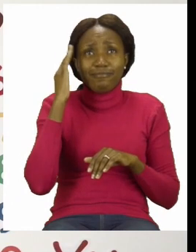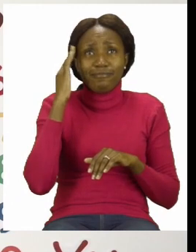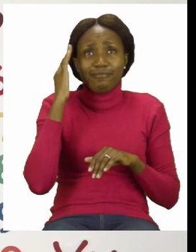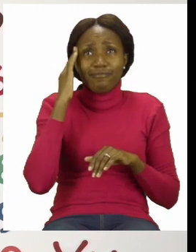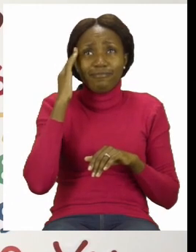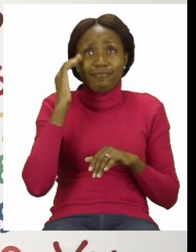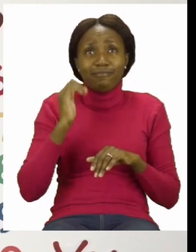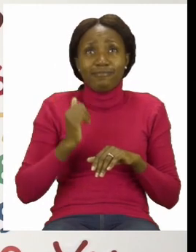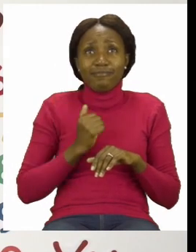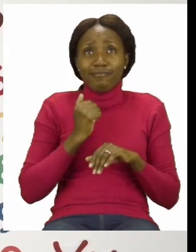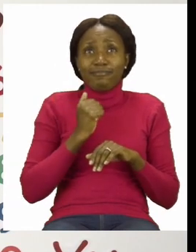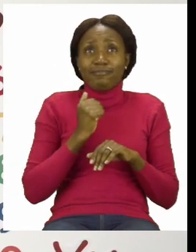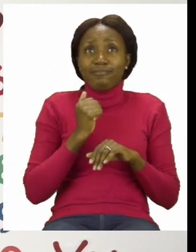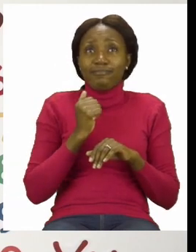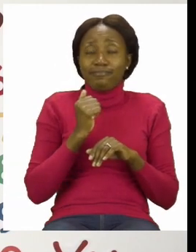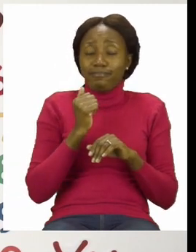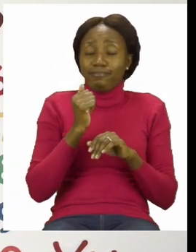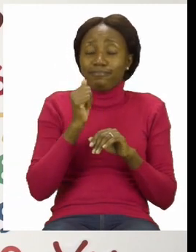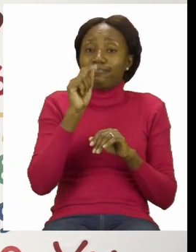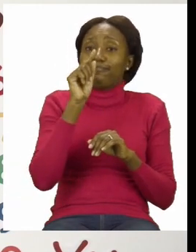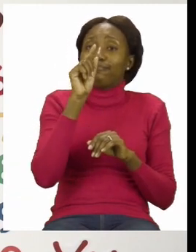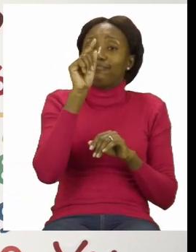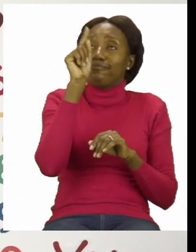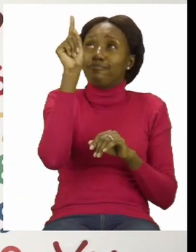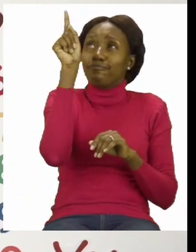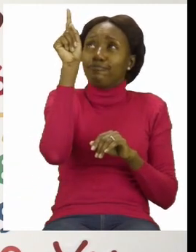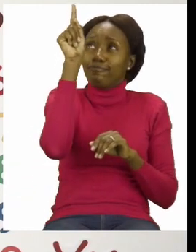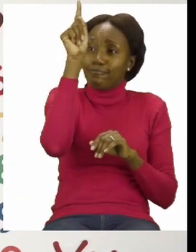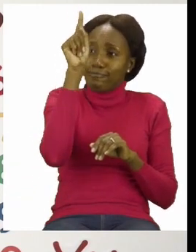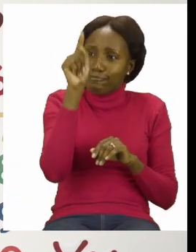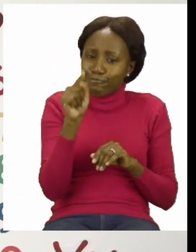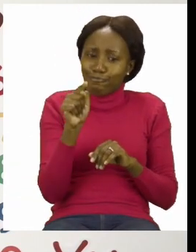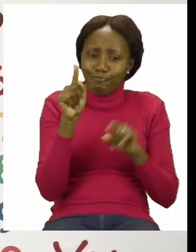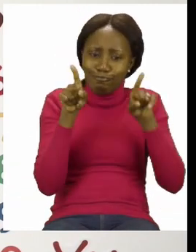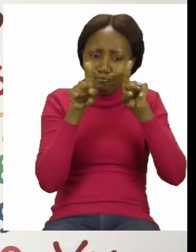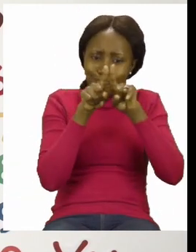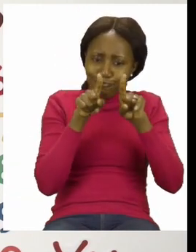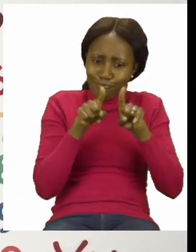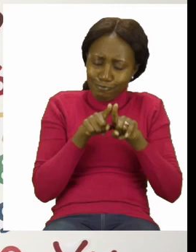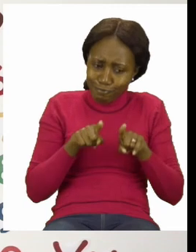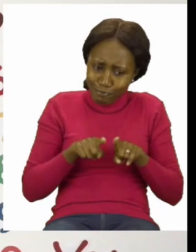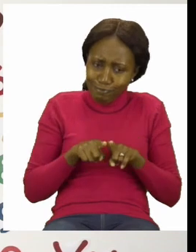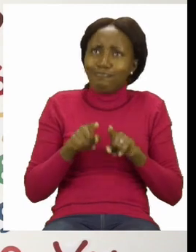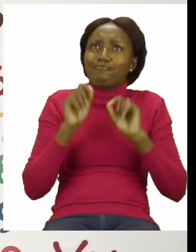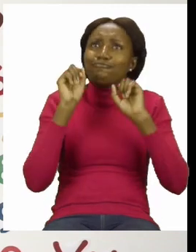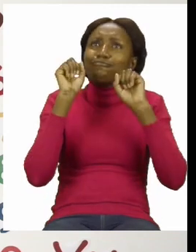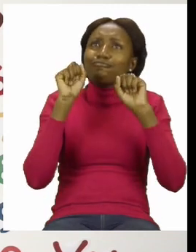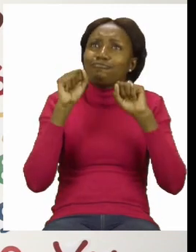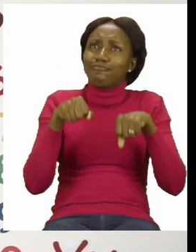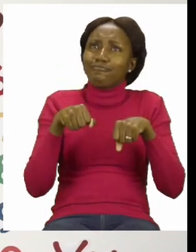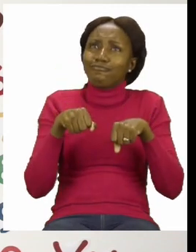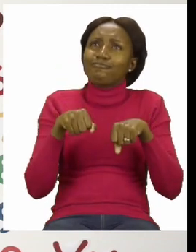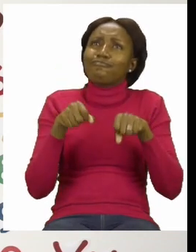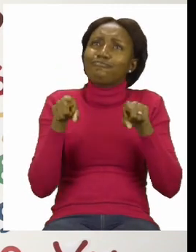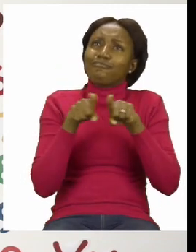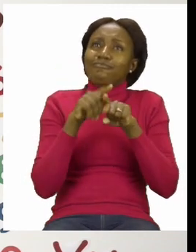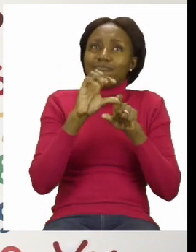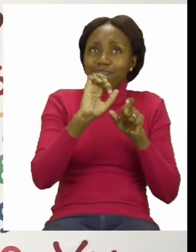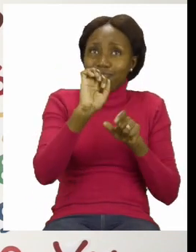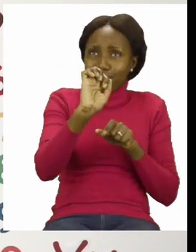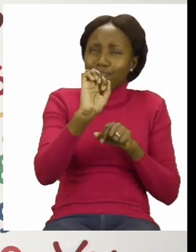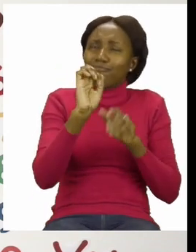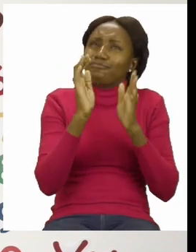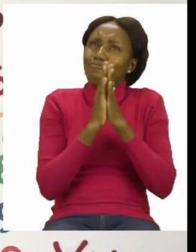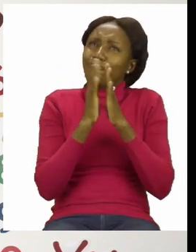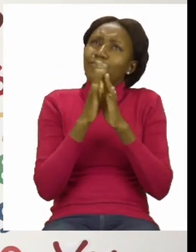lines across are all the same size. So yours must also be the same size. take your time when you're